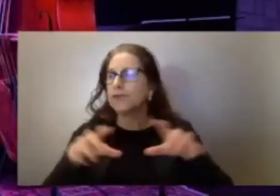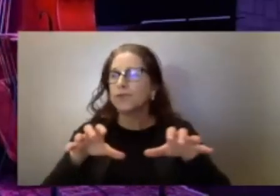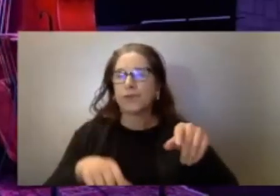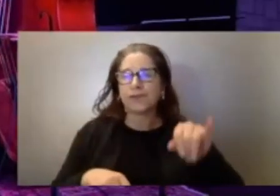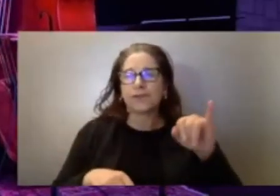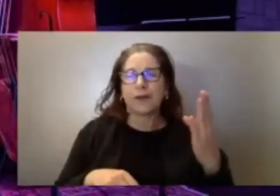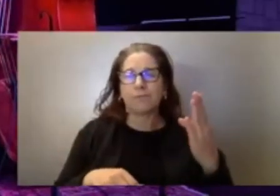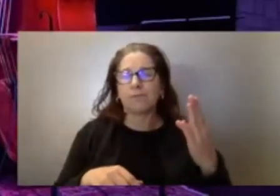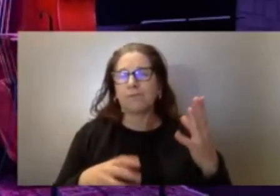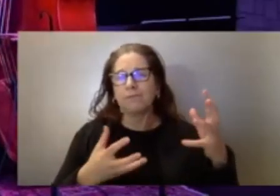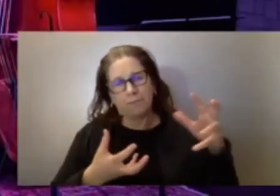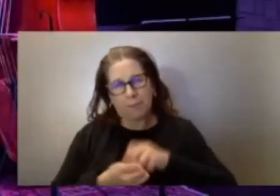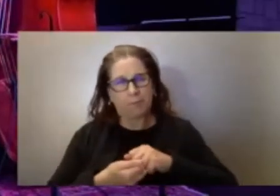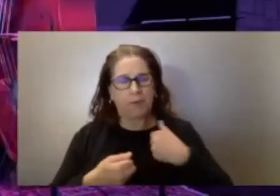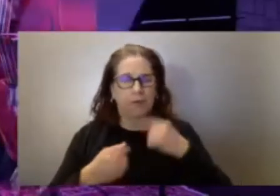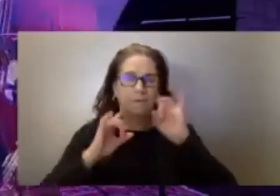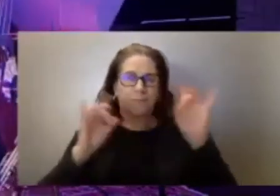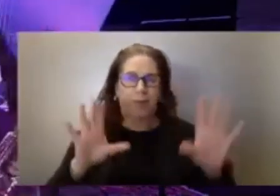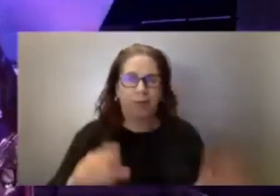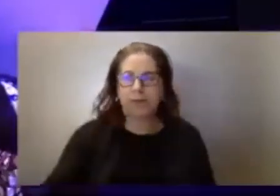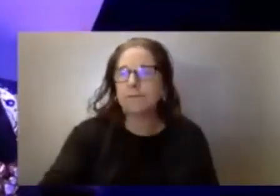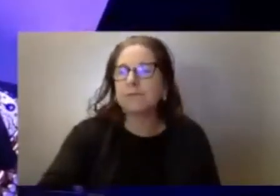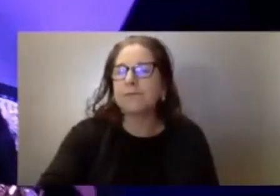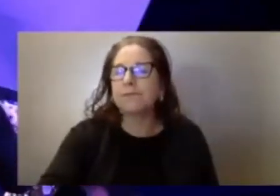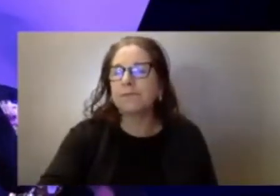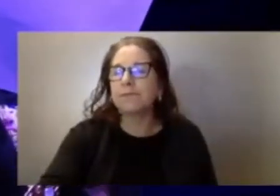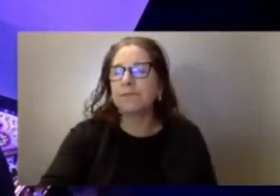job slams us violently.